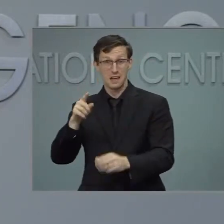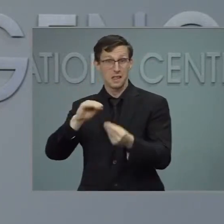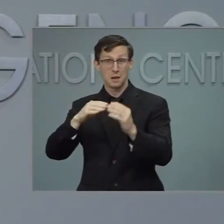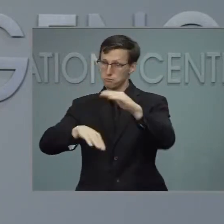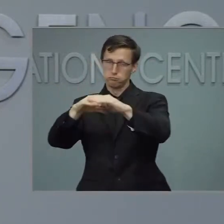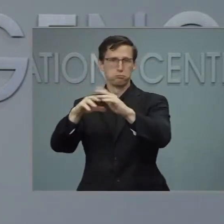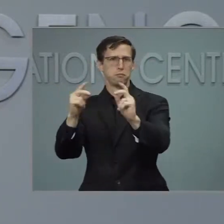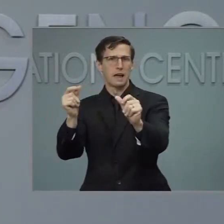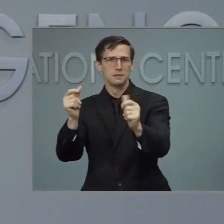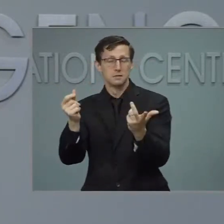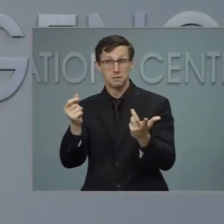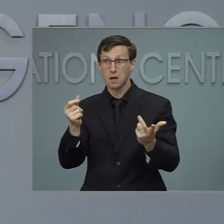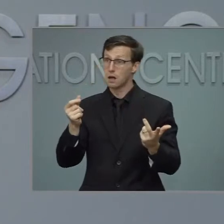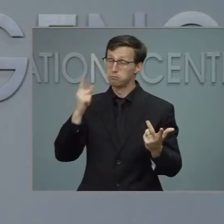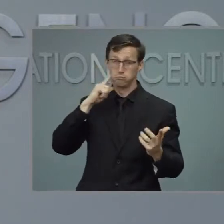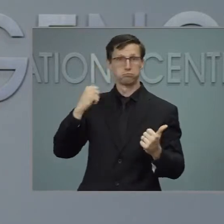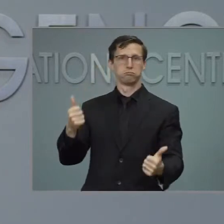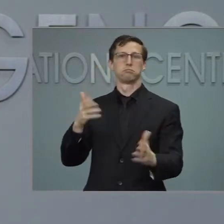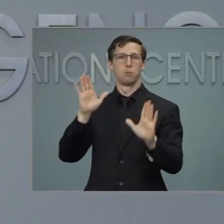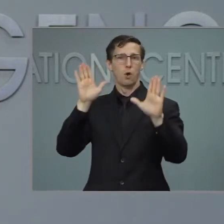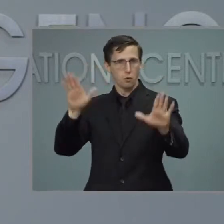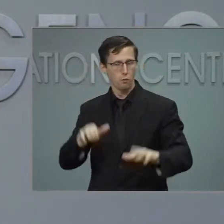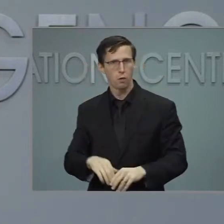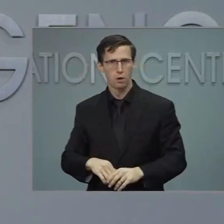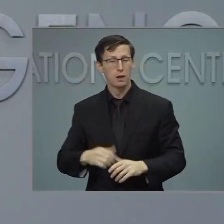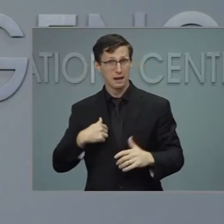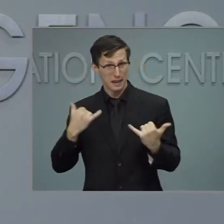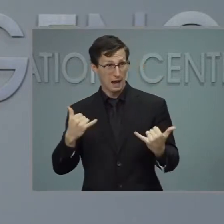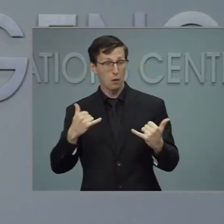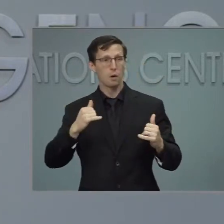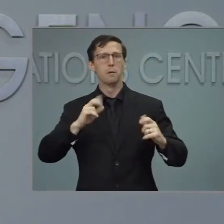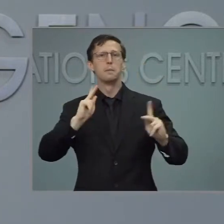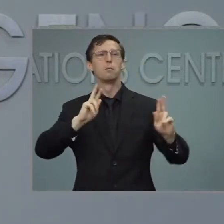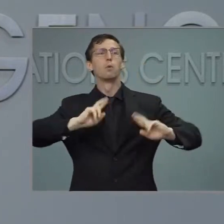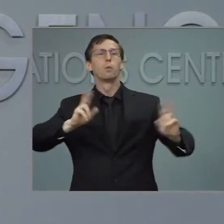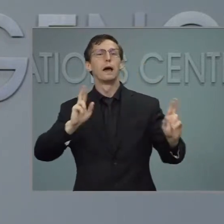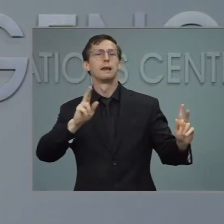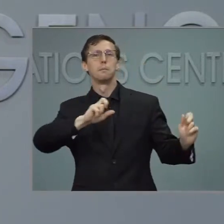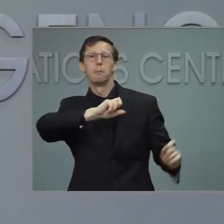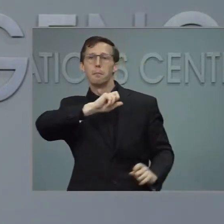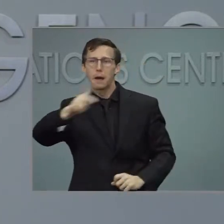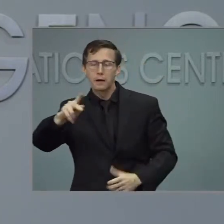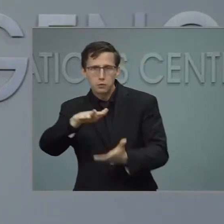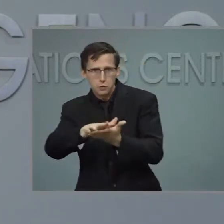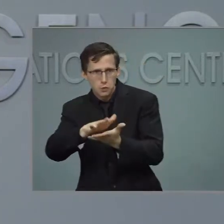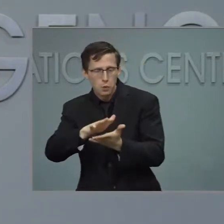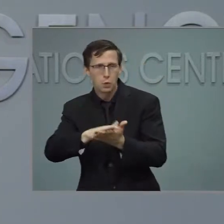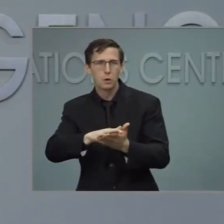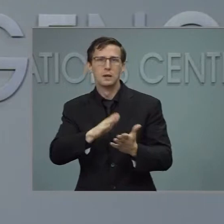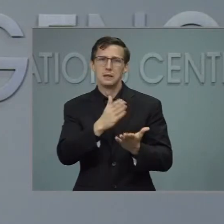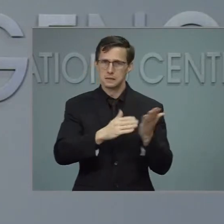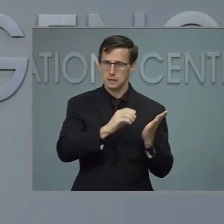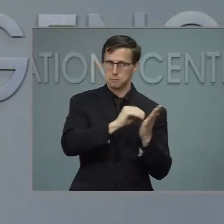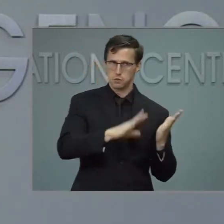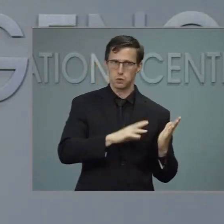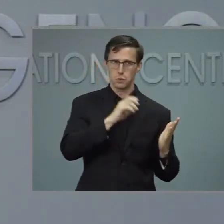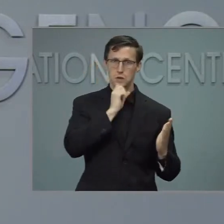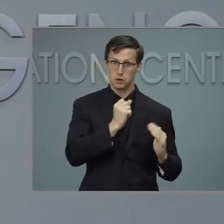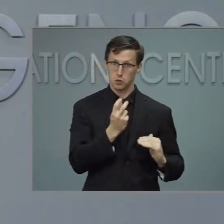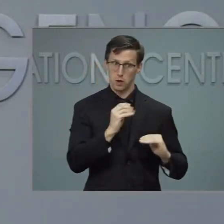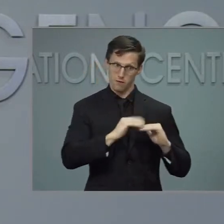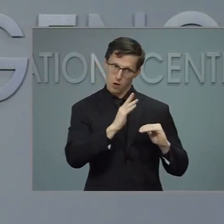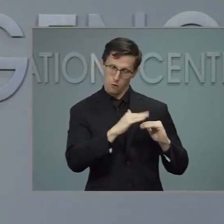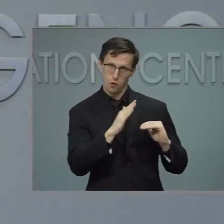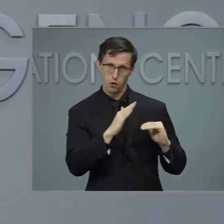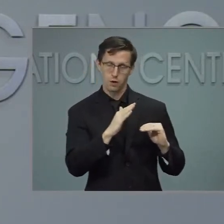as we go into that back to school time and folks are getting ready for school, that those students who are over the age of 12 and eligible for the Pfizer vaccine get